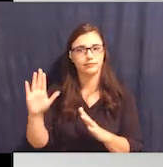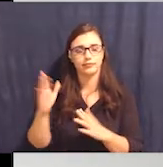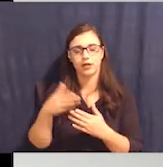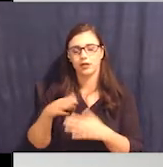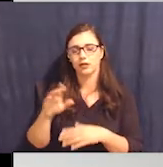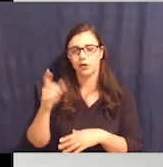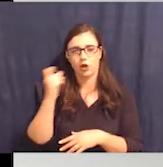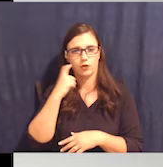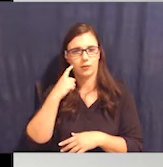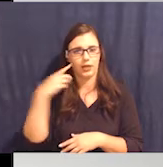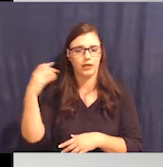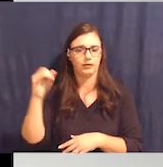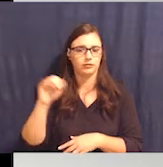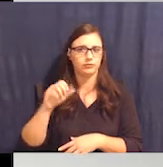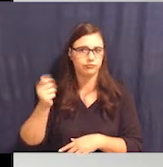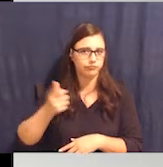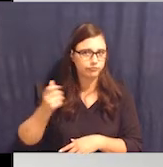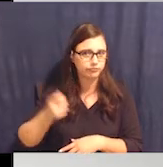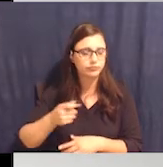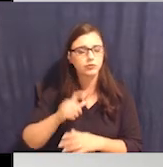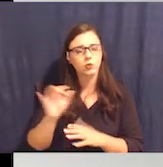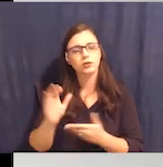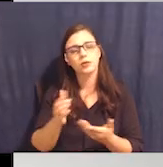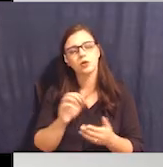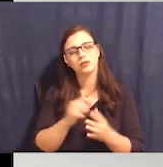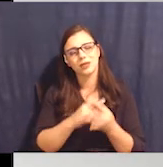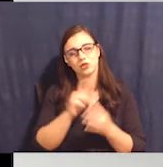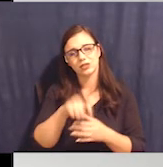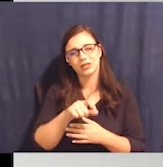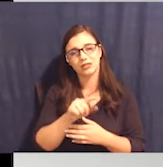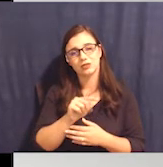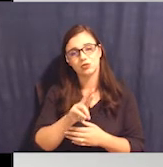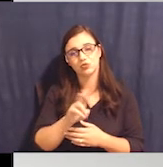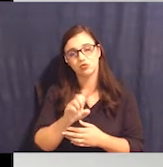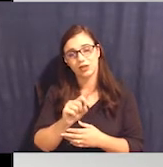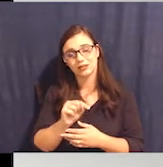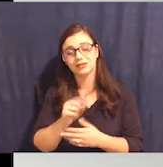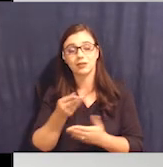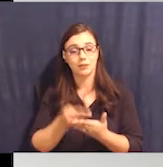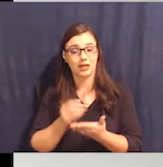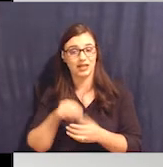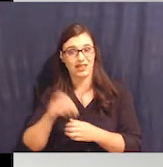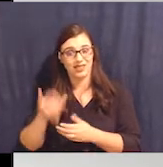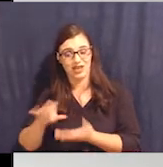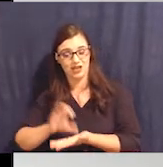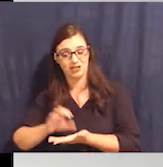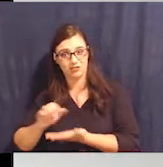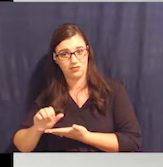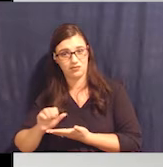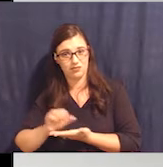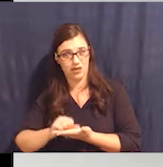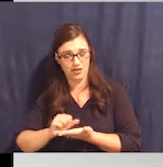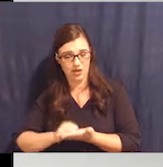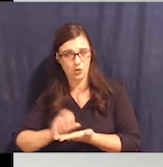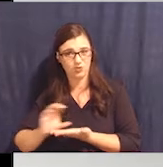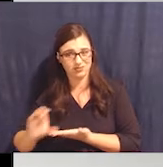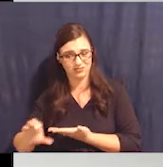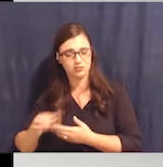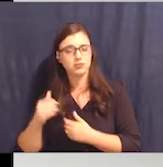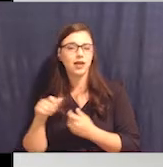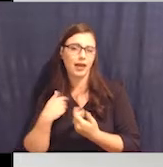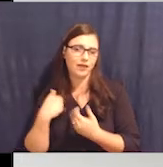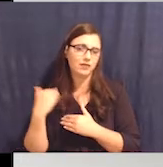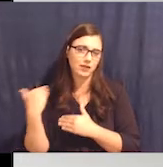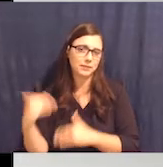public benefits. So very similar to a special needs trust, assets placed in this account, although there are certain